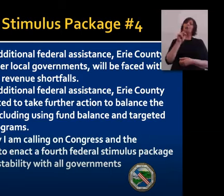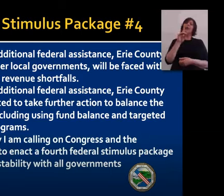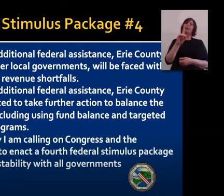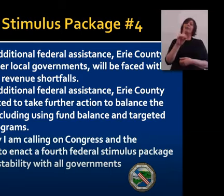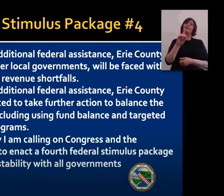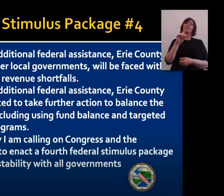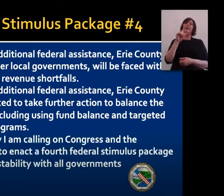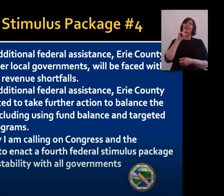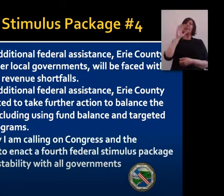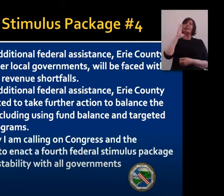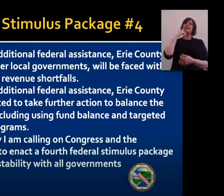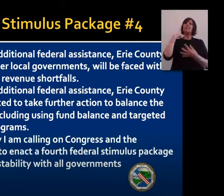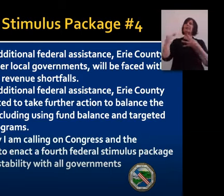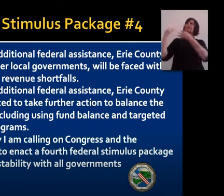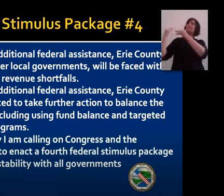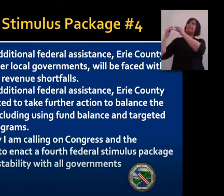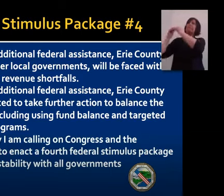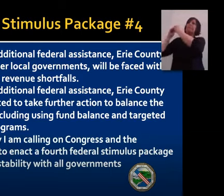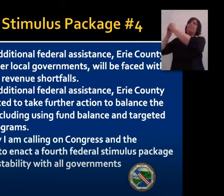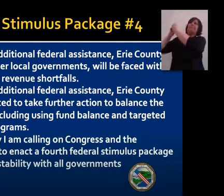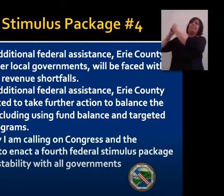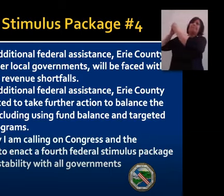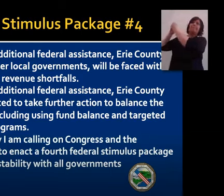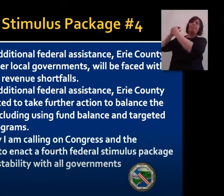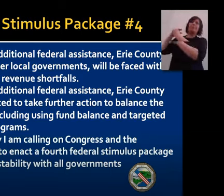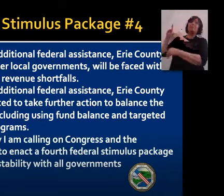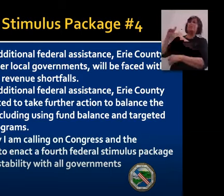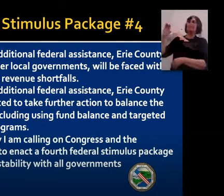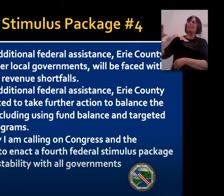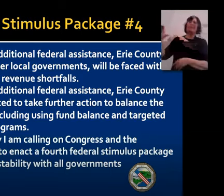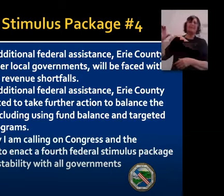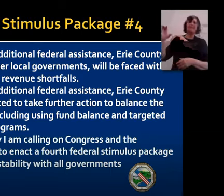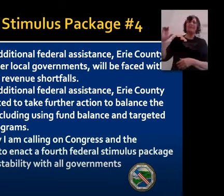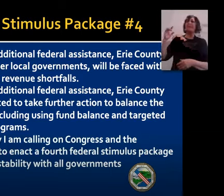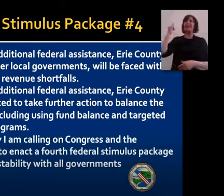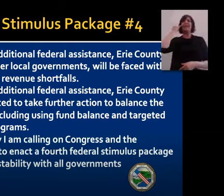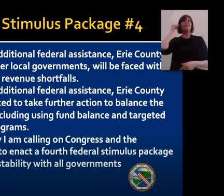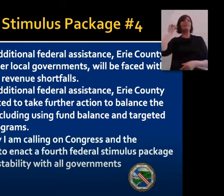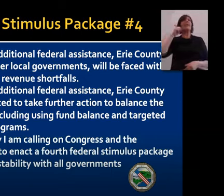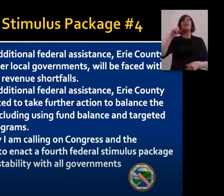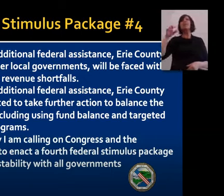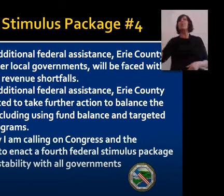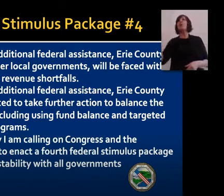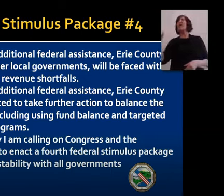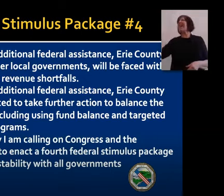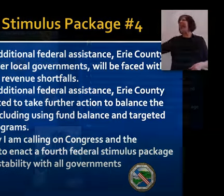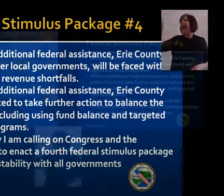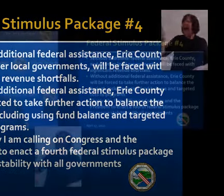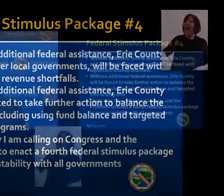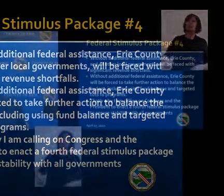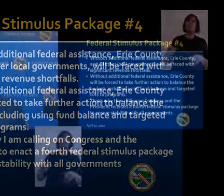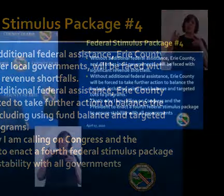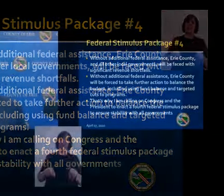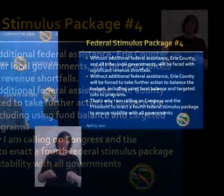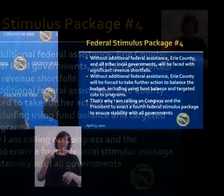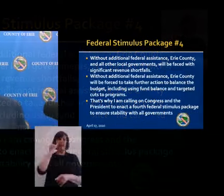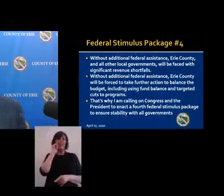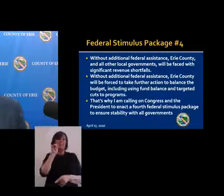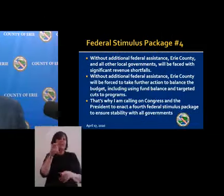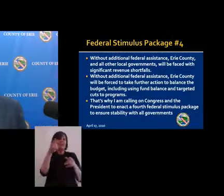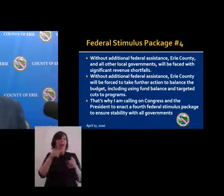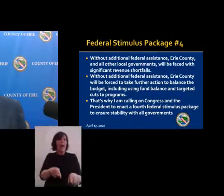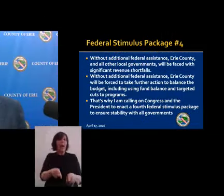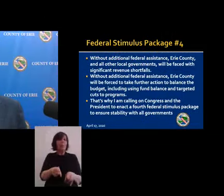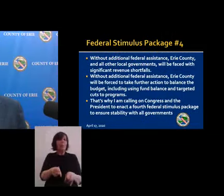Washington, D.C. right now as to whether or not this should happen. It must happen. If it doesn't happen, all local governments are going to be in